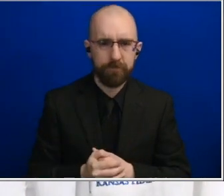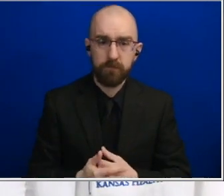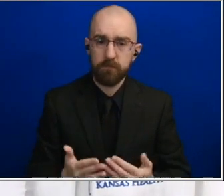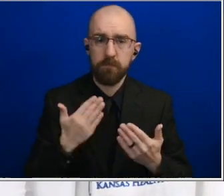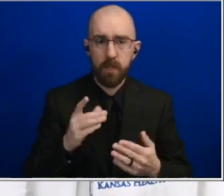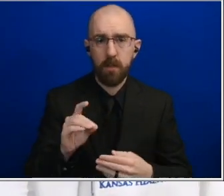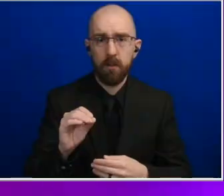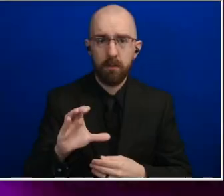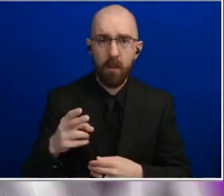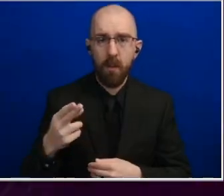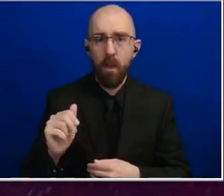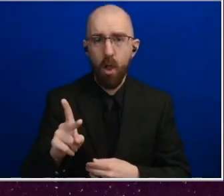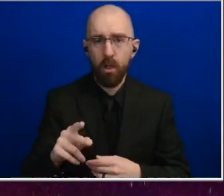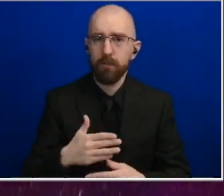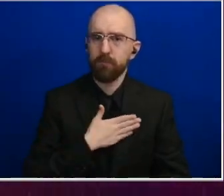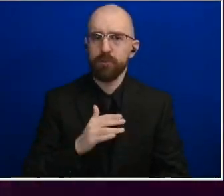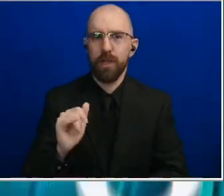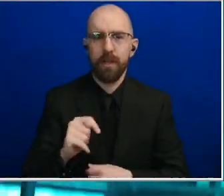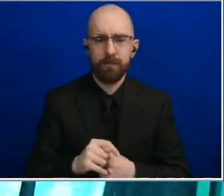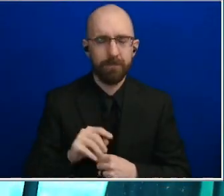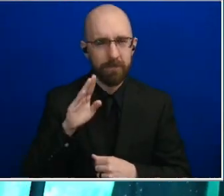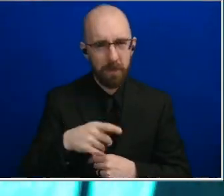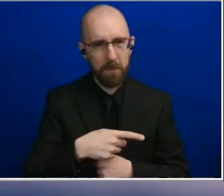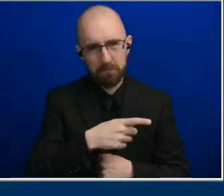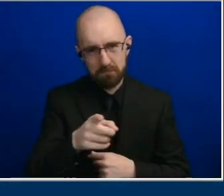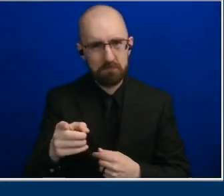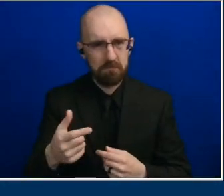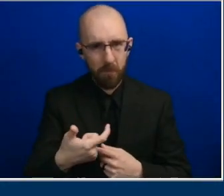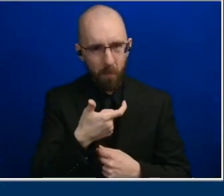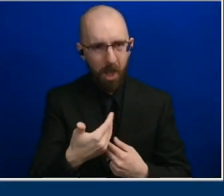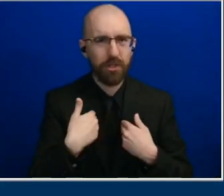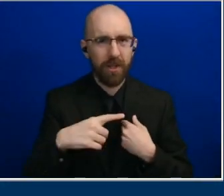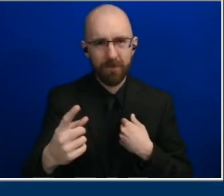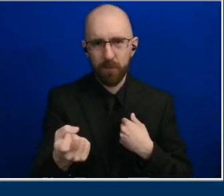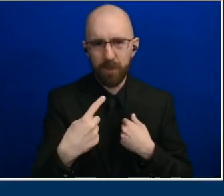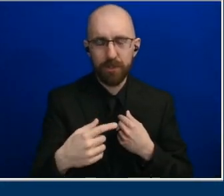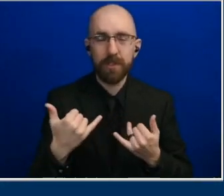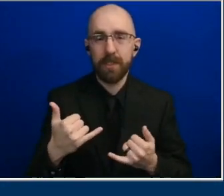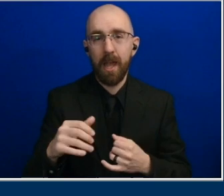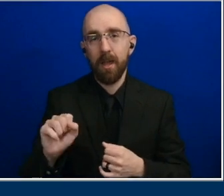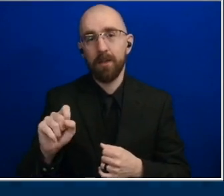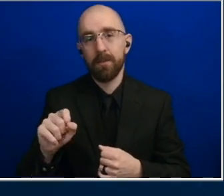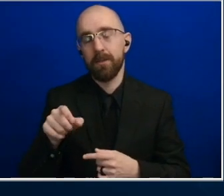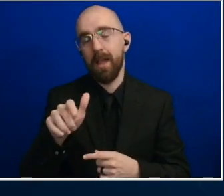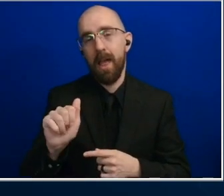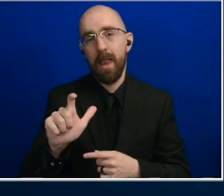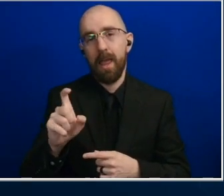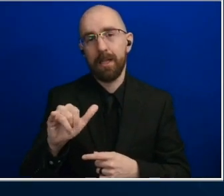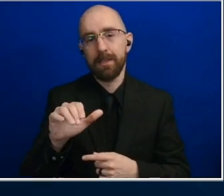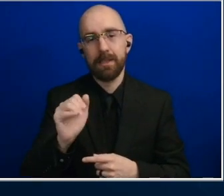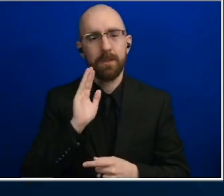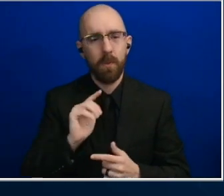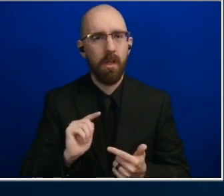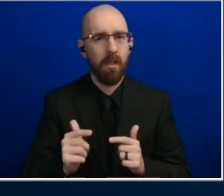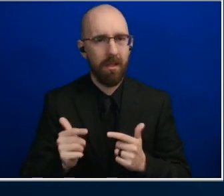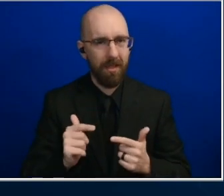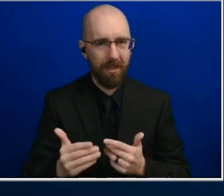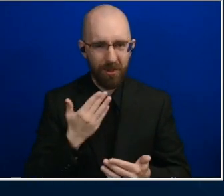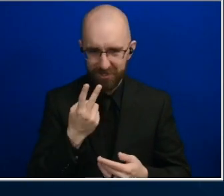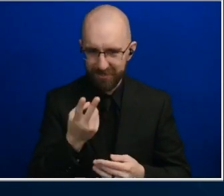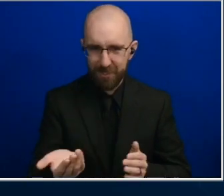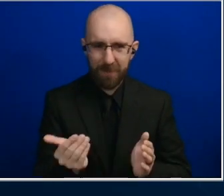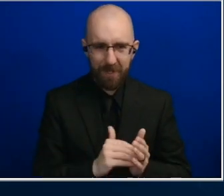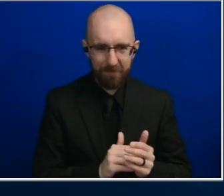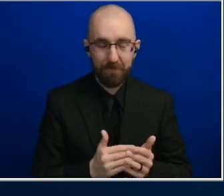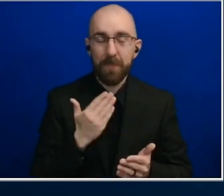it. We know many of you have questions, so let's head to Studio B with Alexis. Alexis, good to see you again. Good morning. We have a question